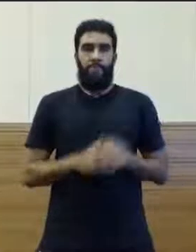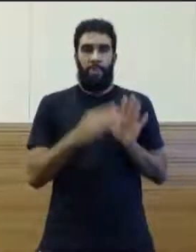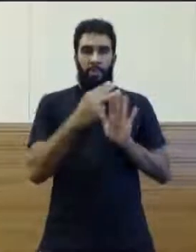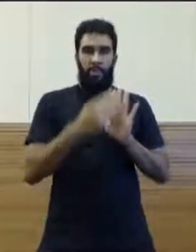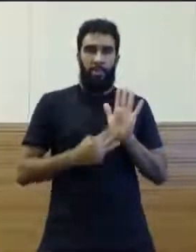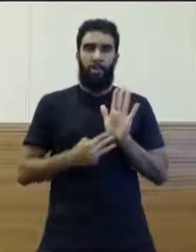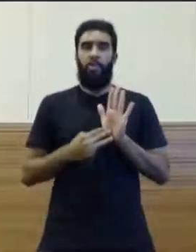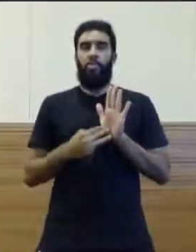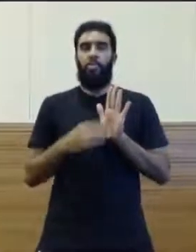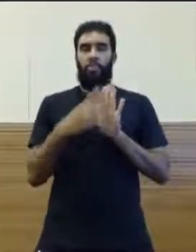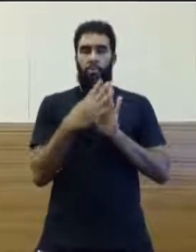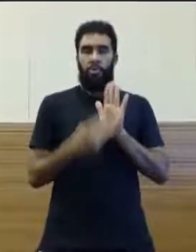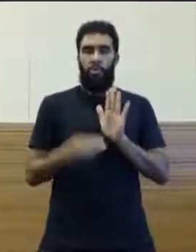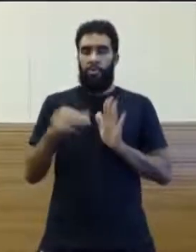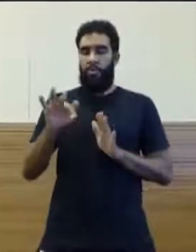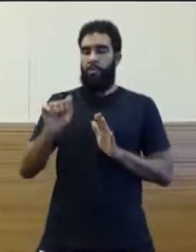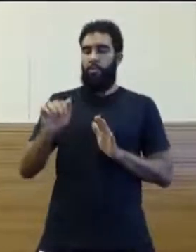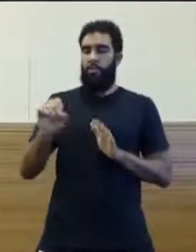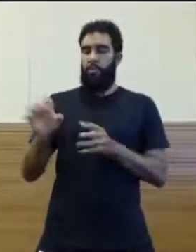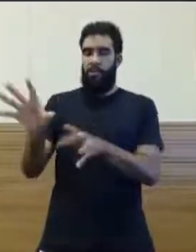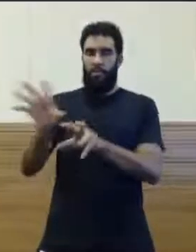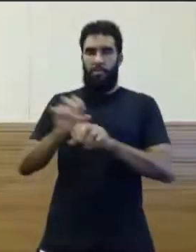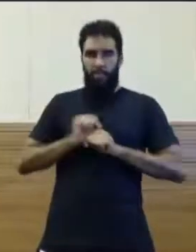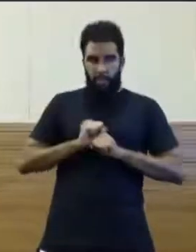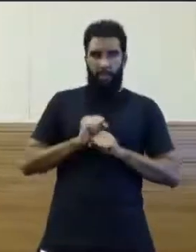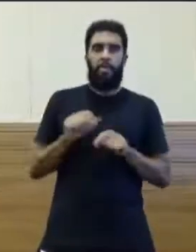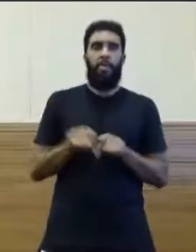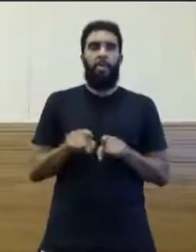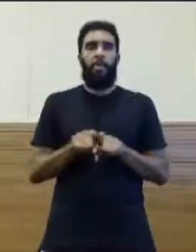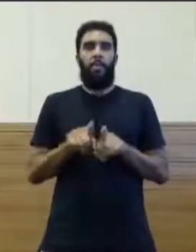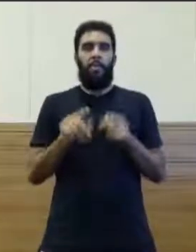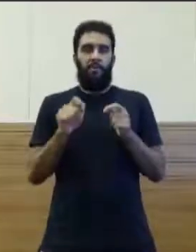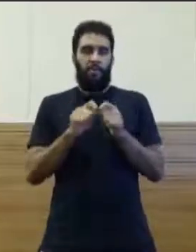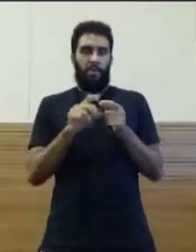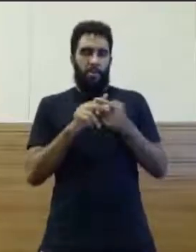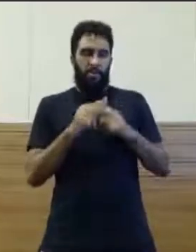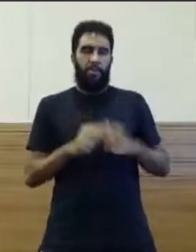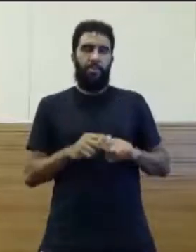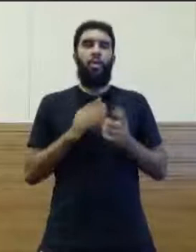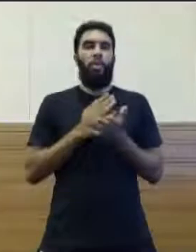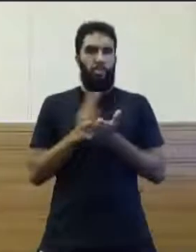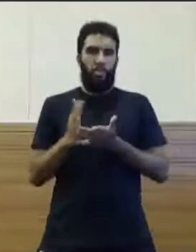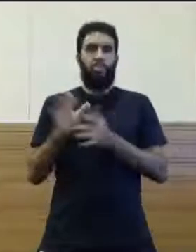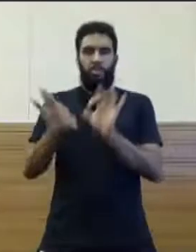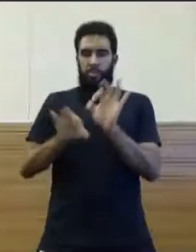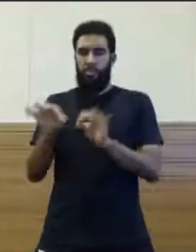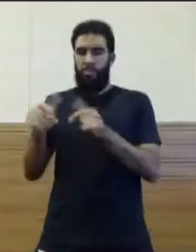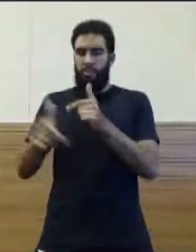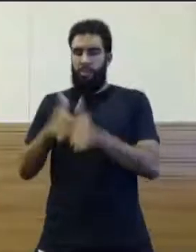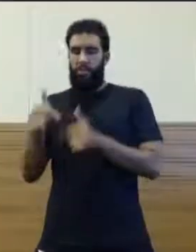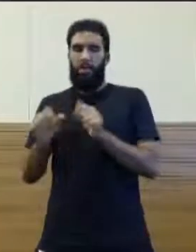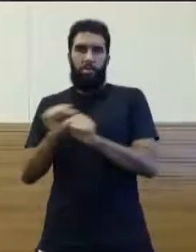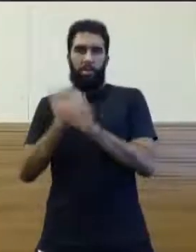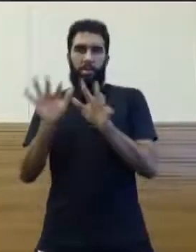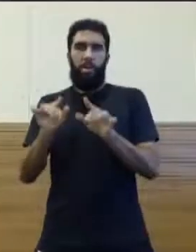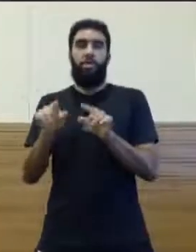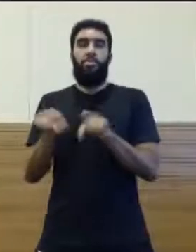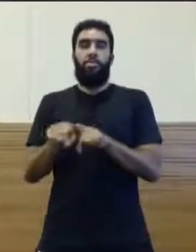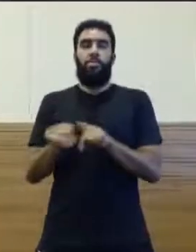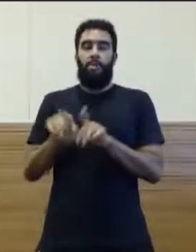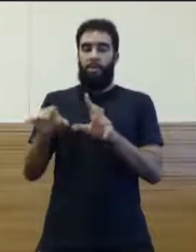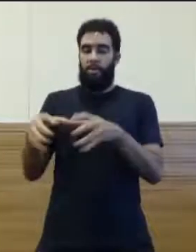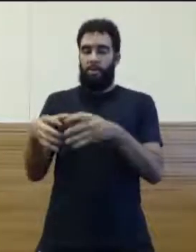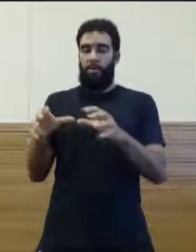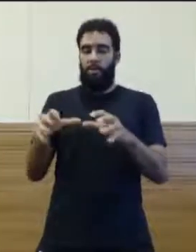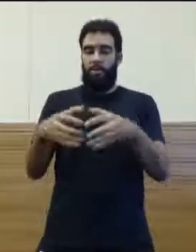So we took on the model of FAO, we adequated it, adjusted it. Of course, we started with the planning of